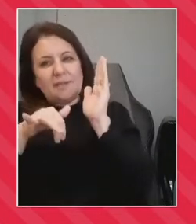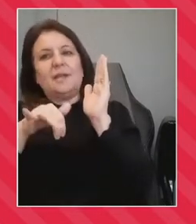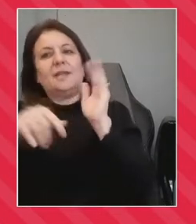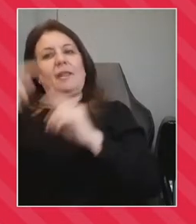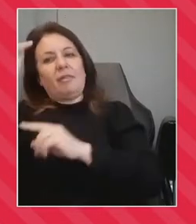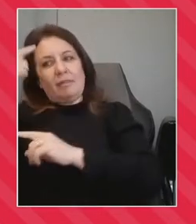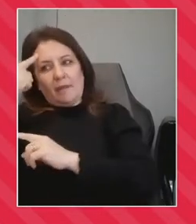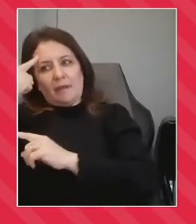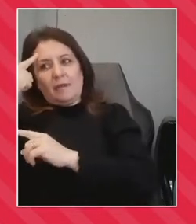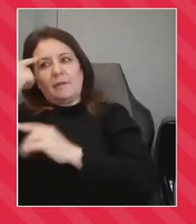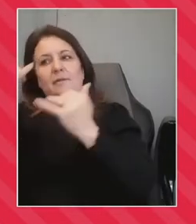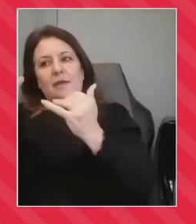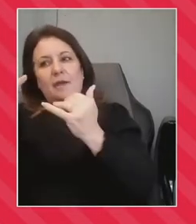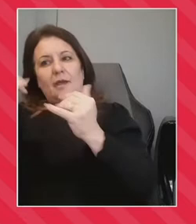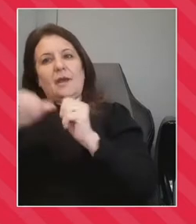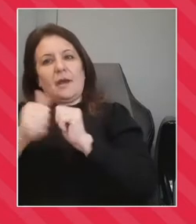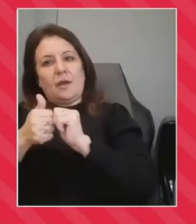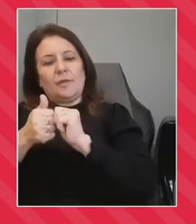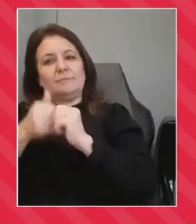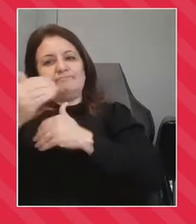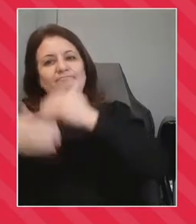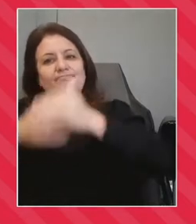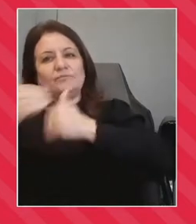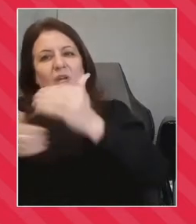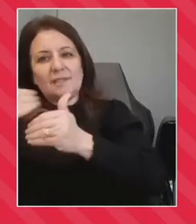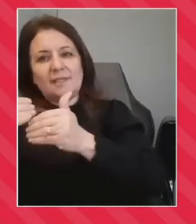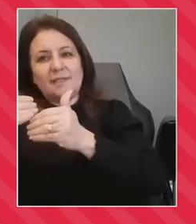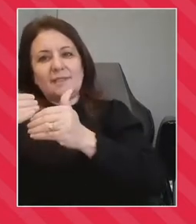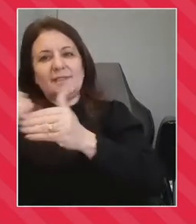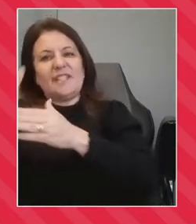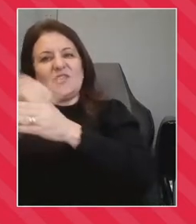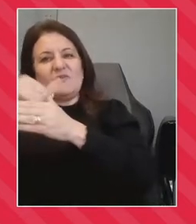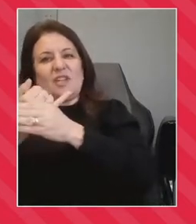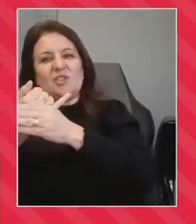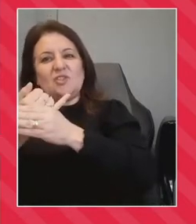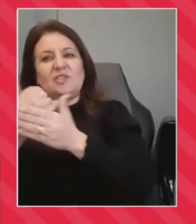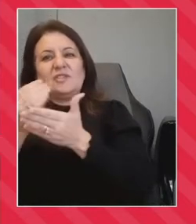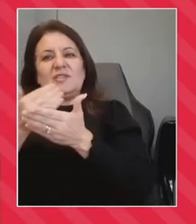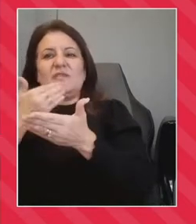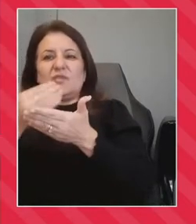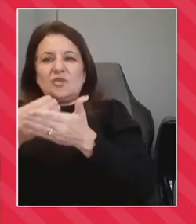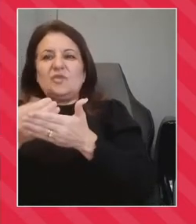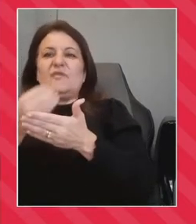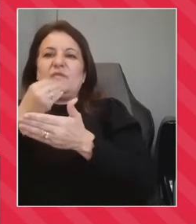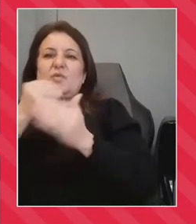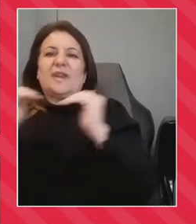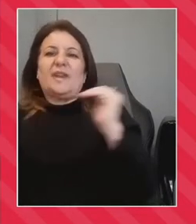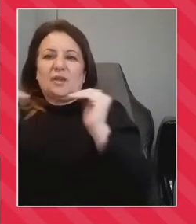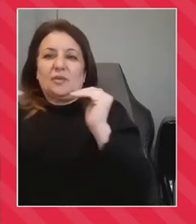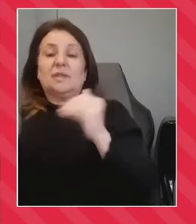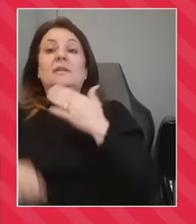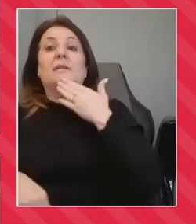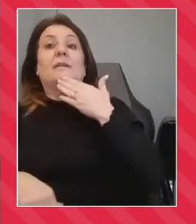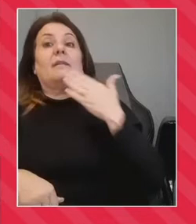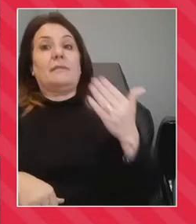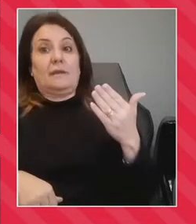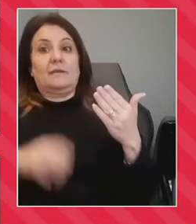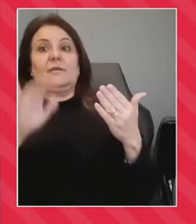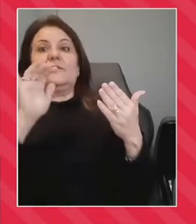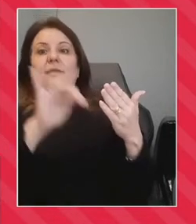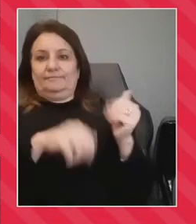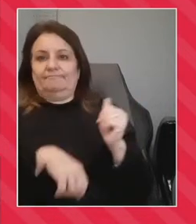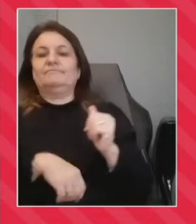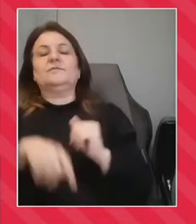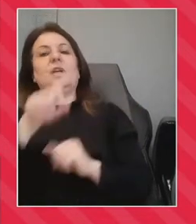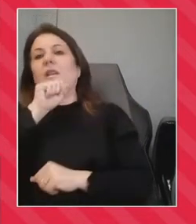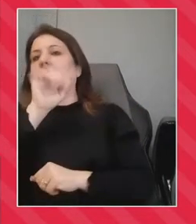design practical and thoughtful interventions to advance food equity. Thank you so much for that. And that was what I loved so much